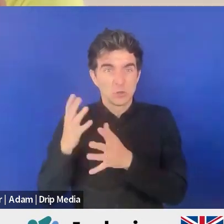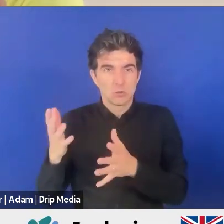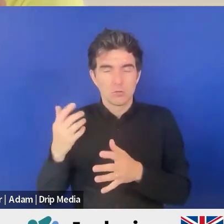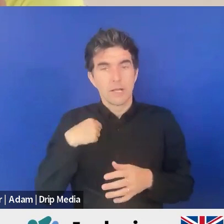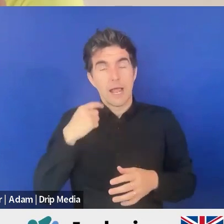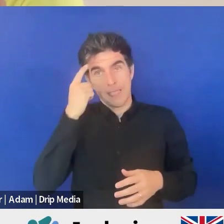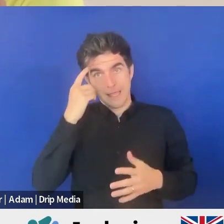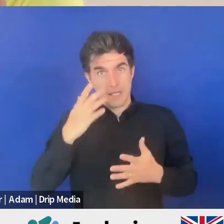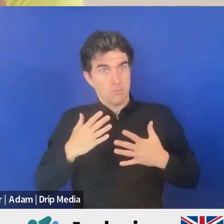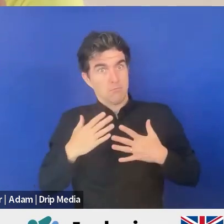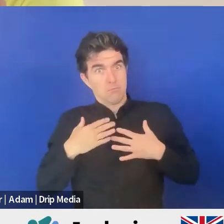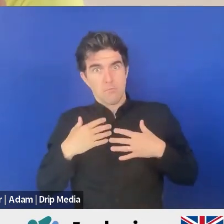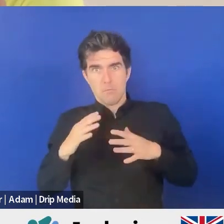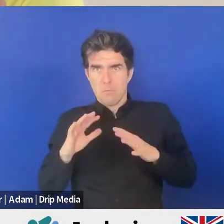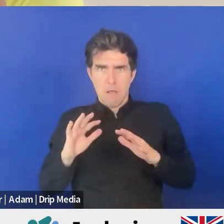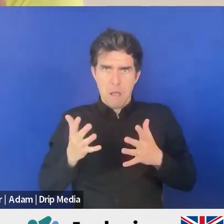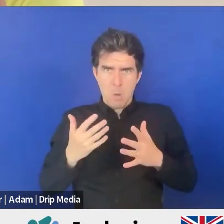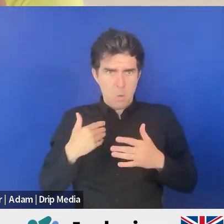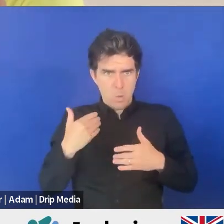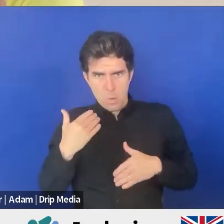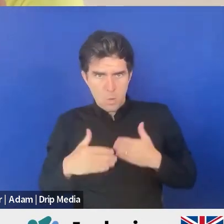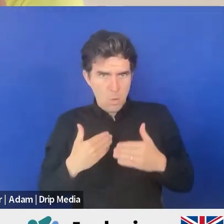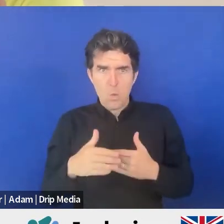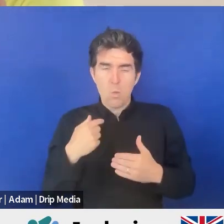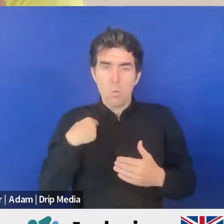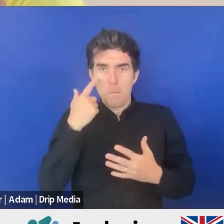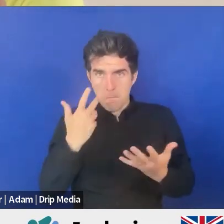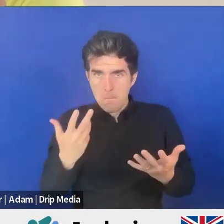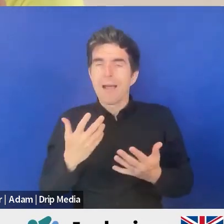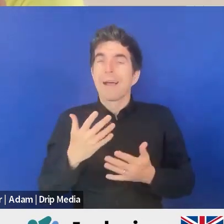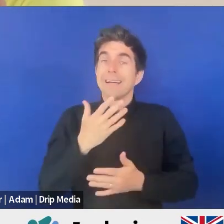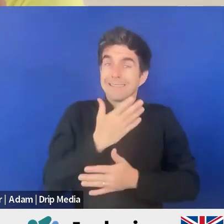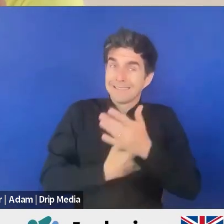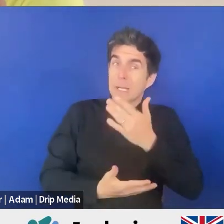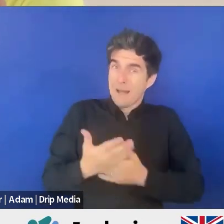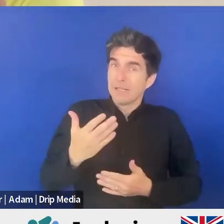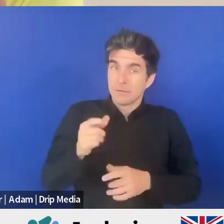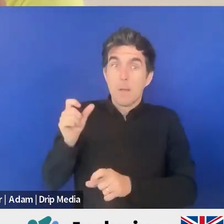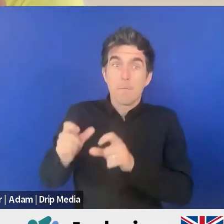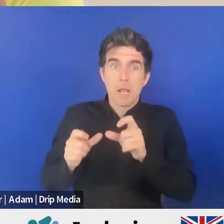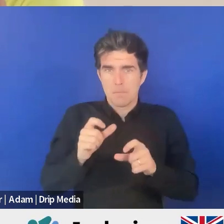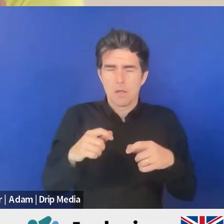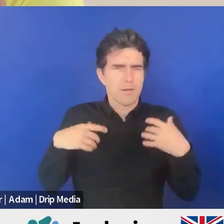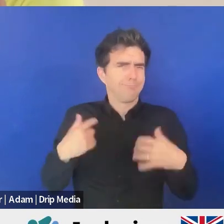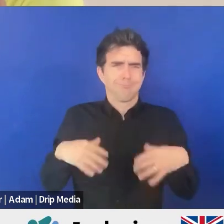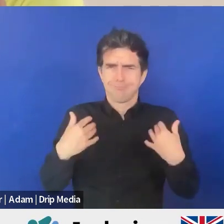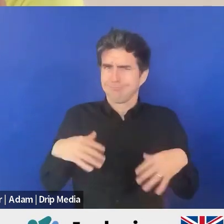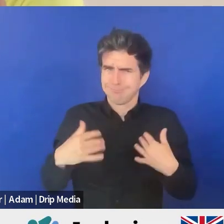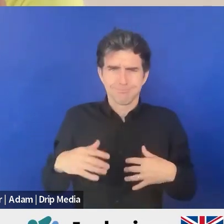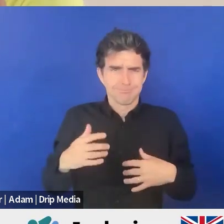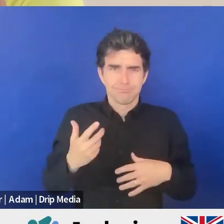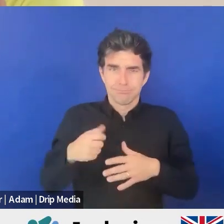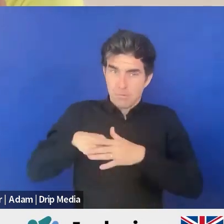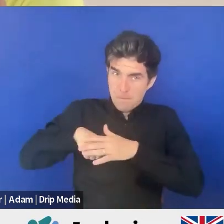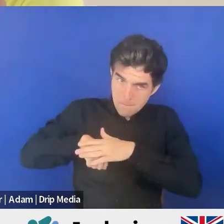that while some disabilities and impairments are very obvious from birth, some which are less